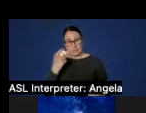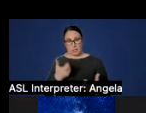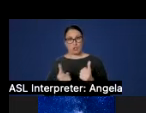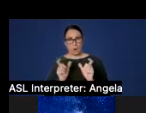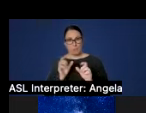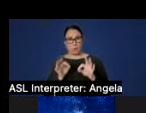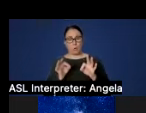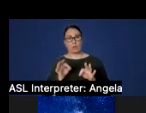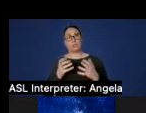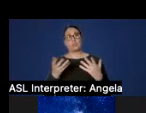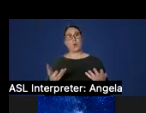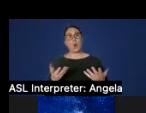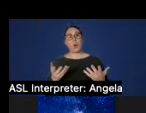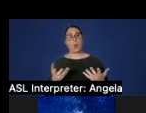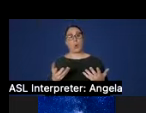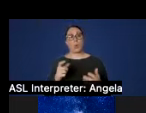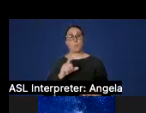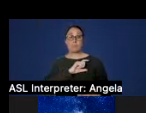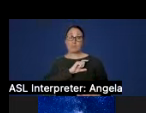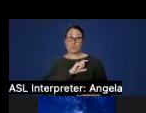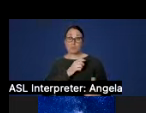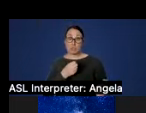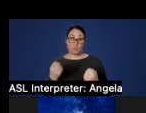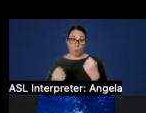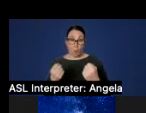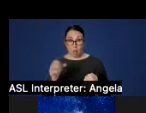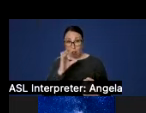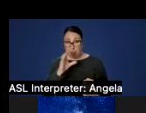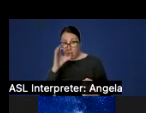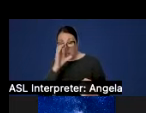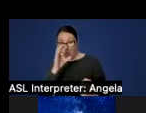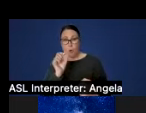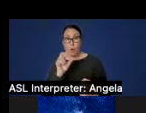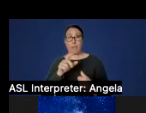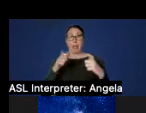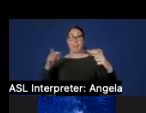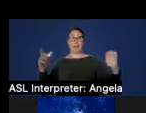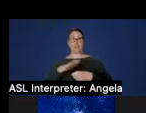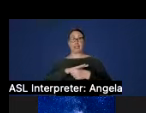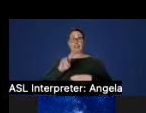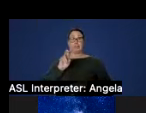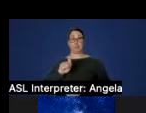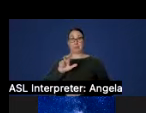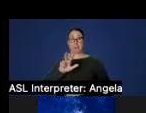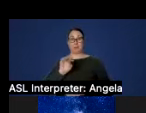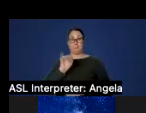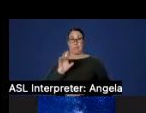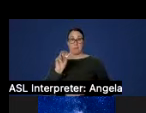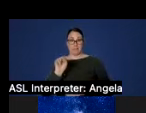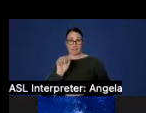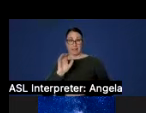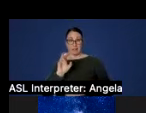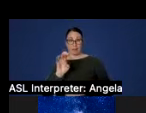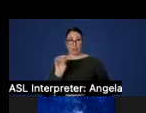so patrol, oh yeah, the large geographic area, like I said, that 2.3 million acres with four people. Some of